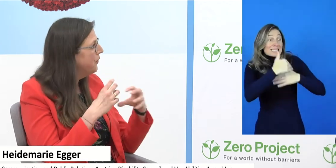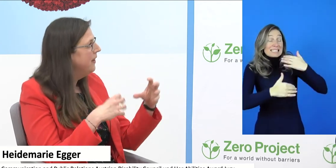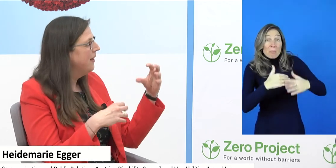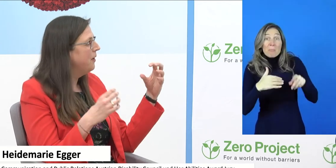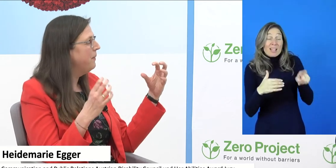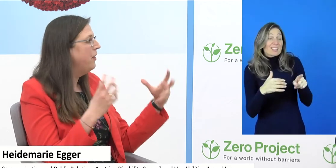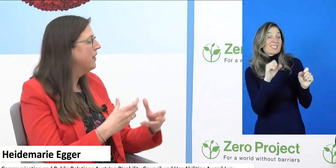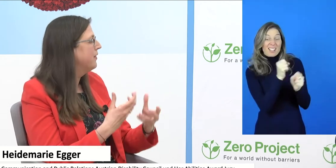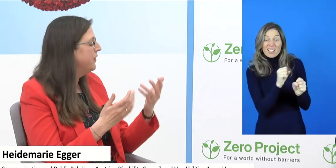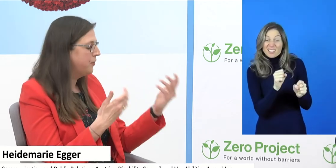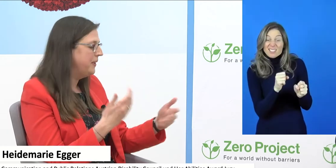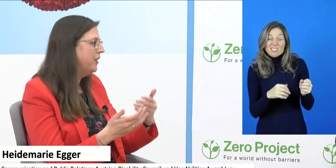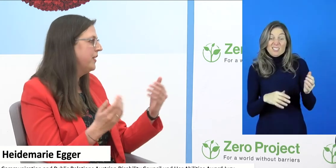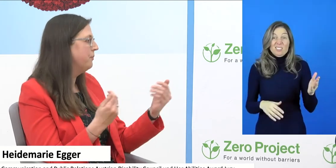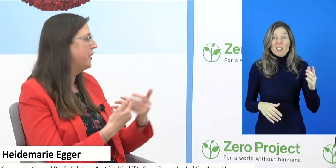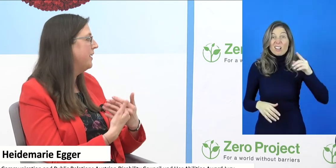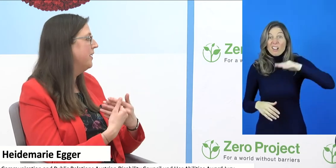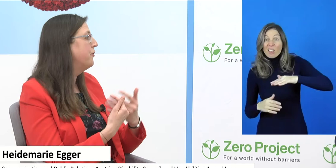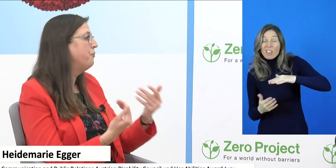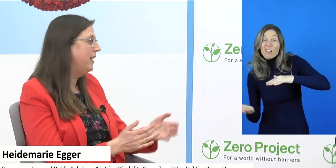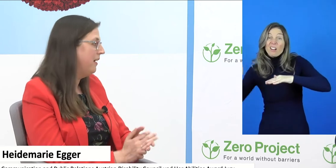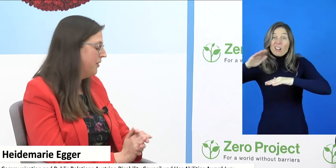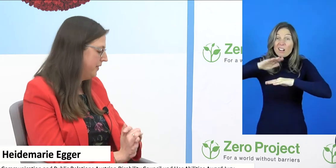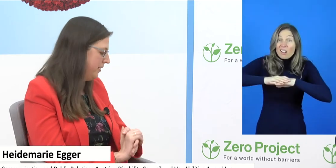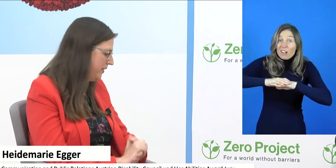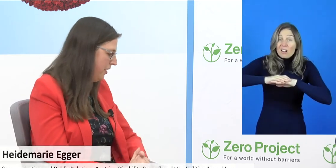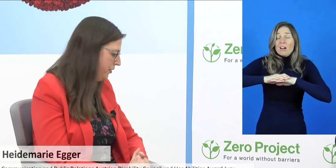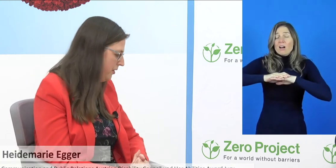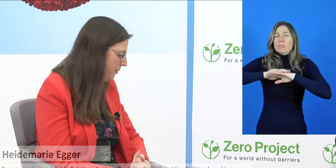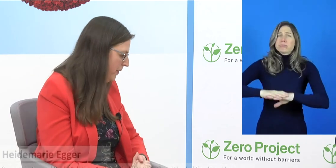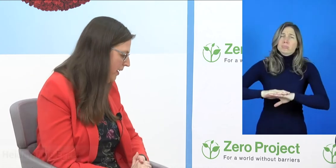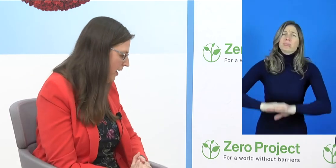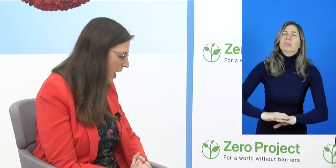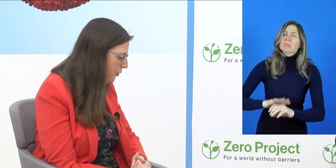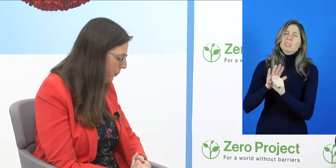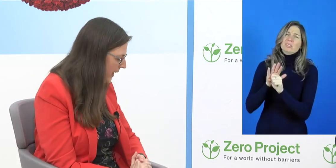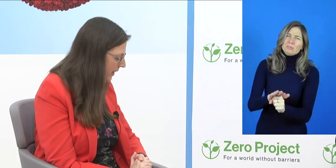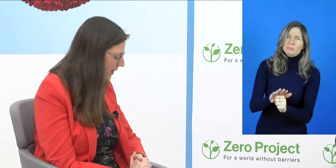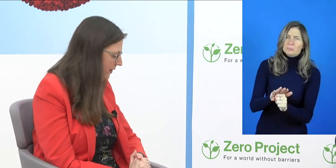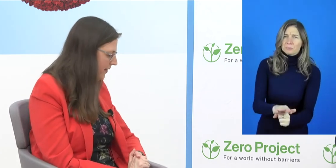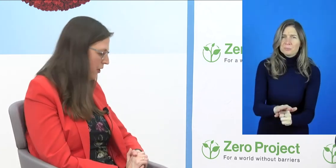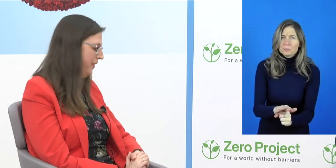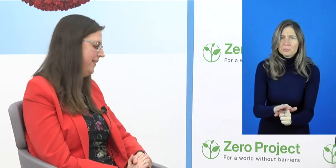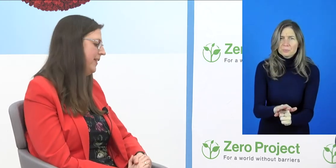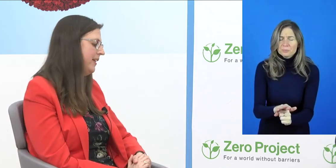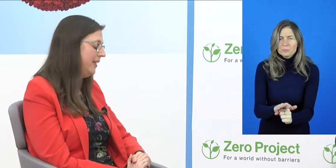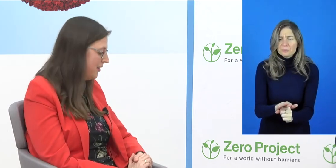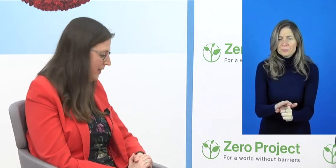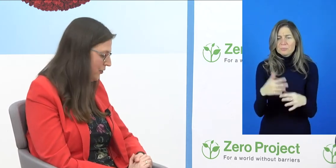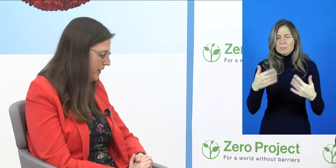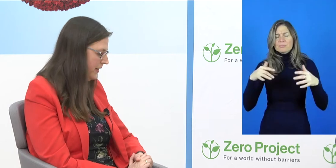two areas of discrimination come together, it's really hard. It's hard, a hard way, and they're